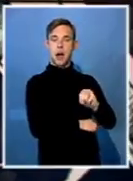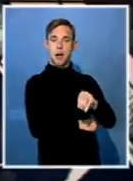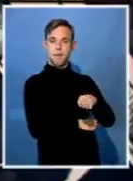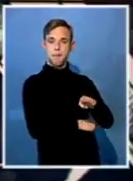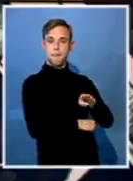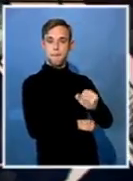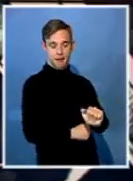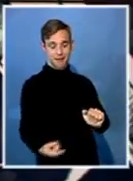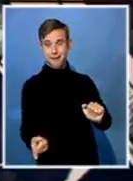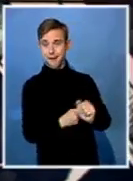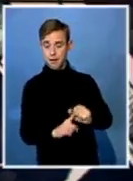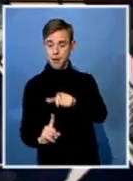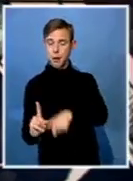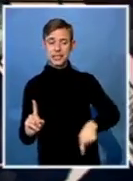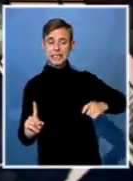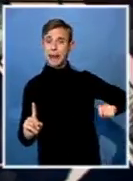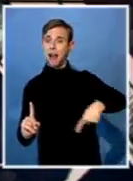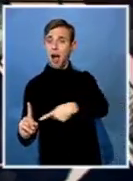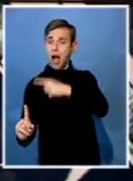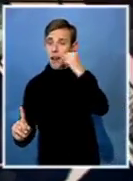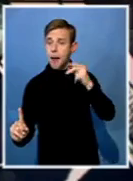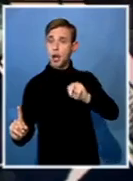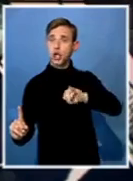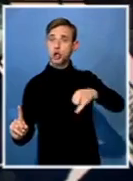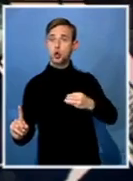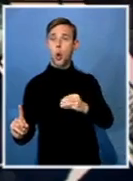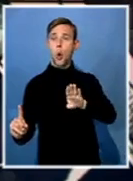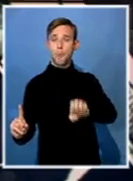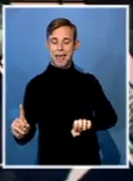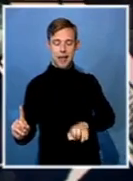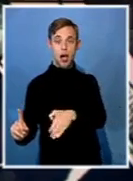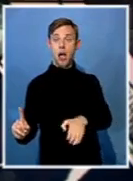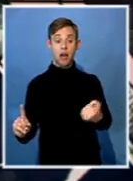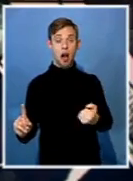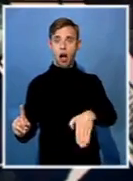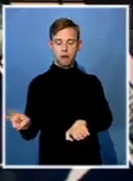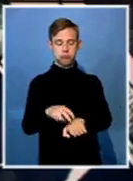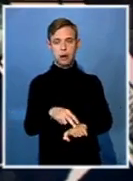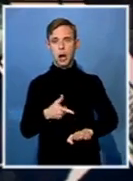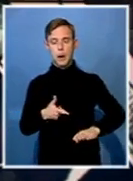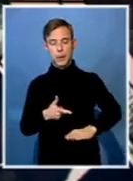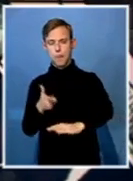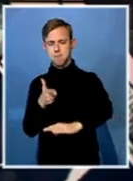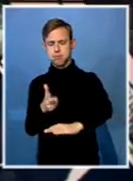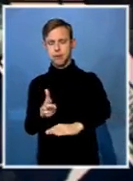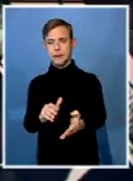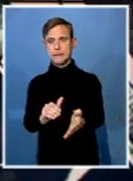murder. It's described Njobe as a fierce woman who was relentless in the pursuit of stamping out corruption.